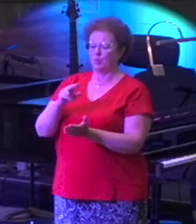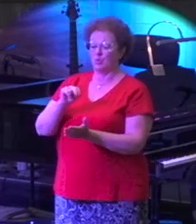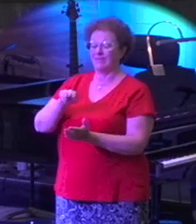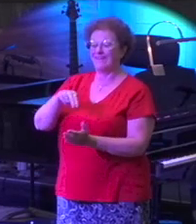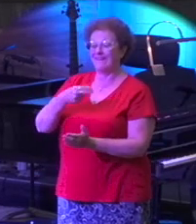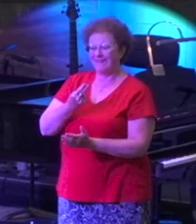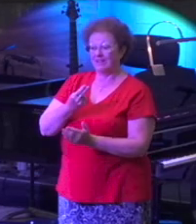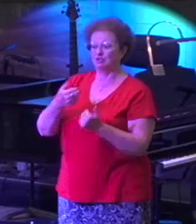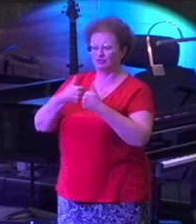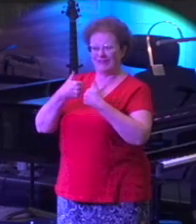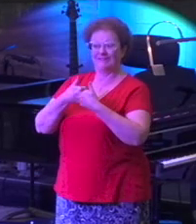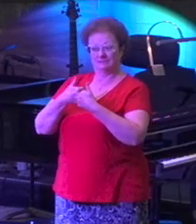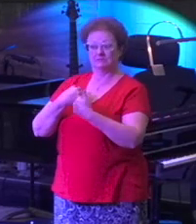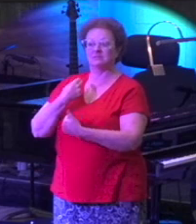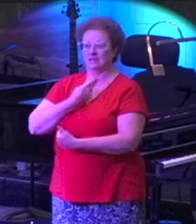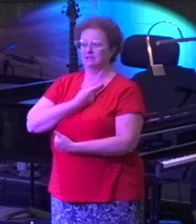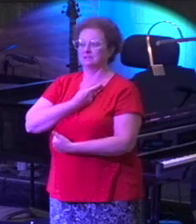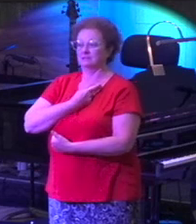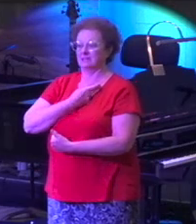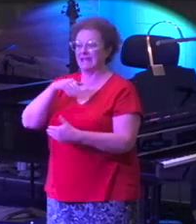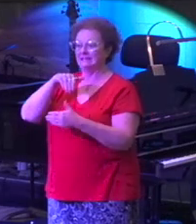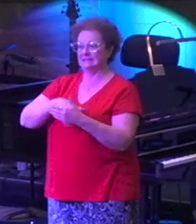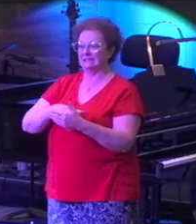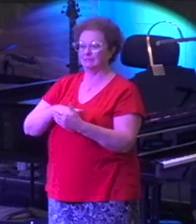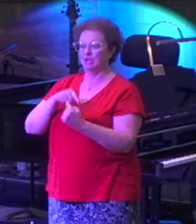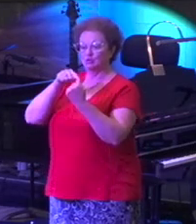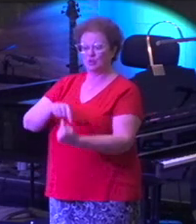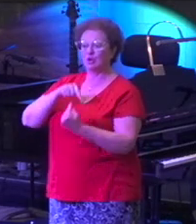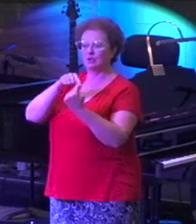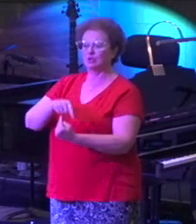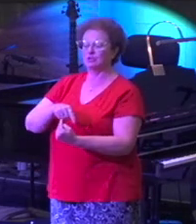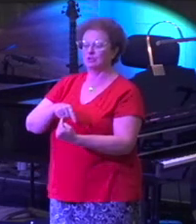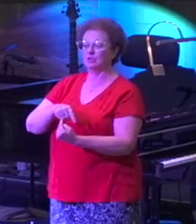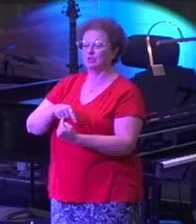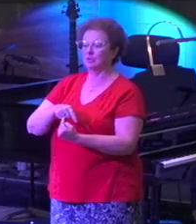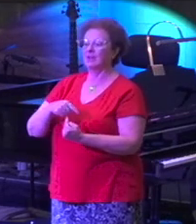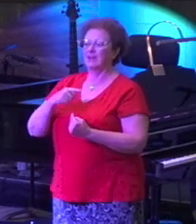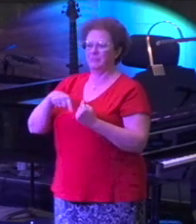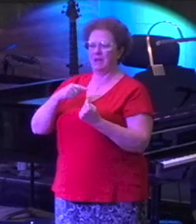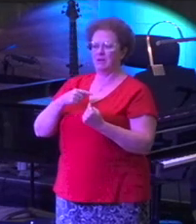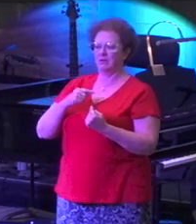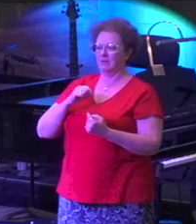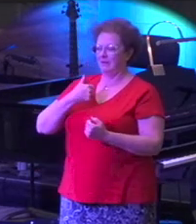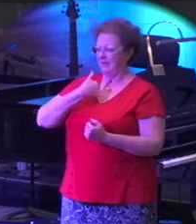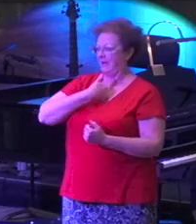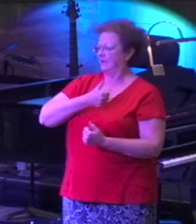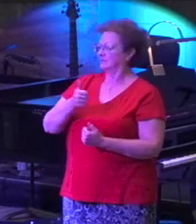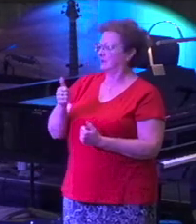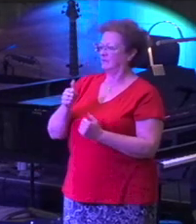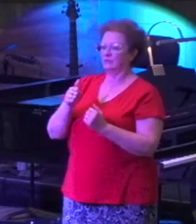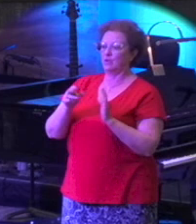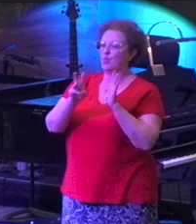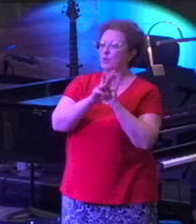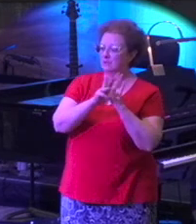get in touch with our deepest struggles as Christians for personal witness, and we have an encounter with the